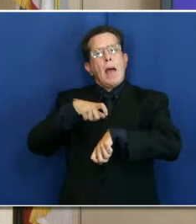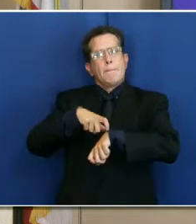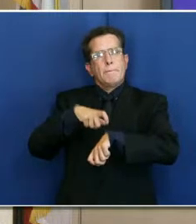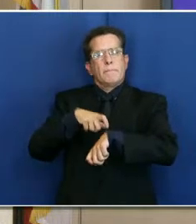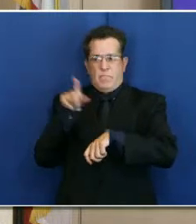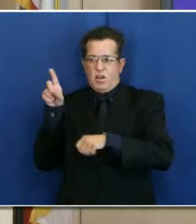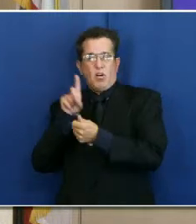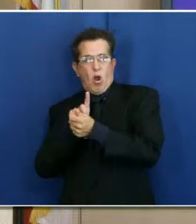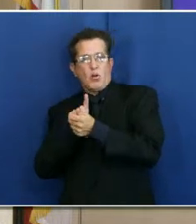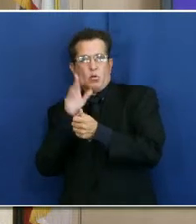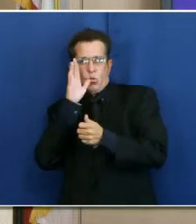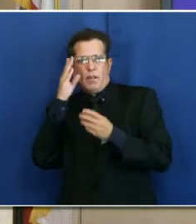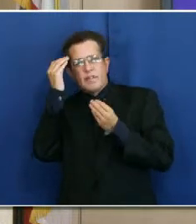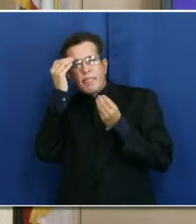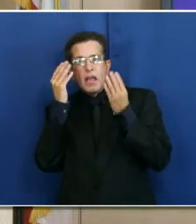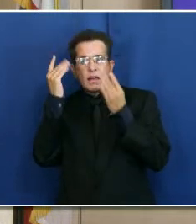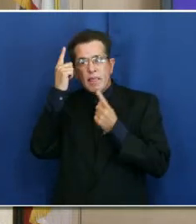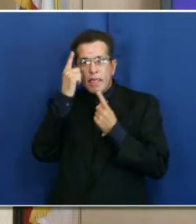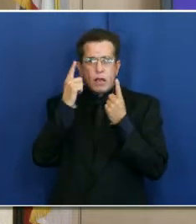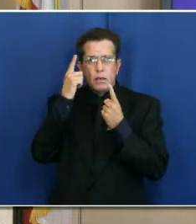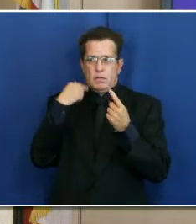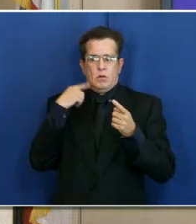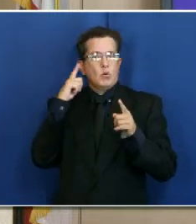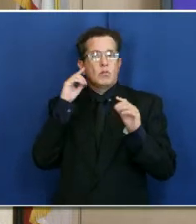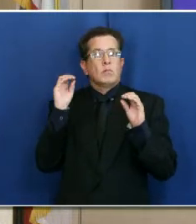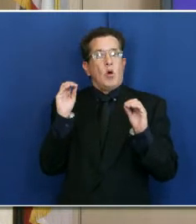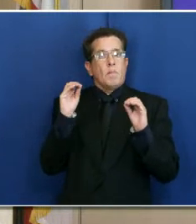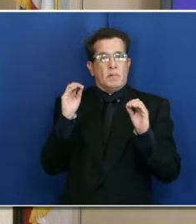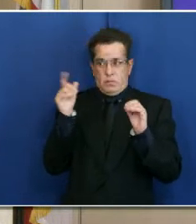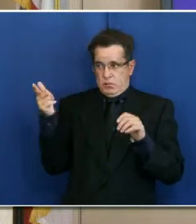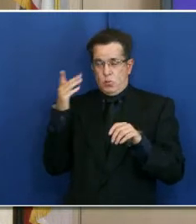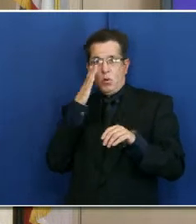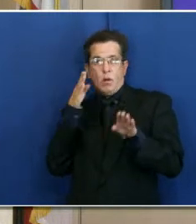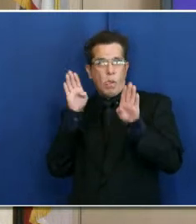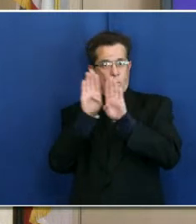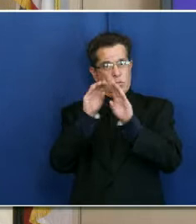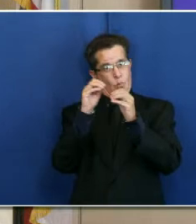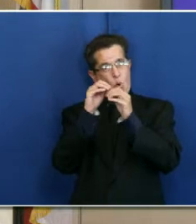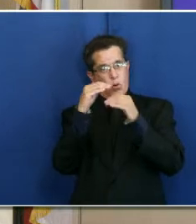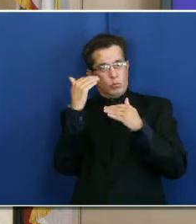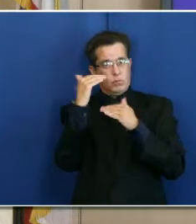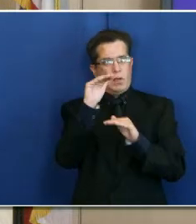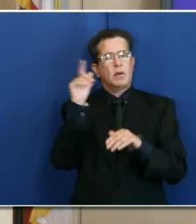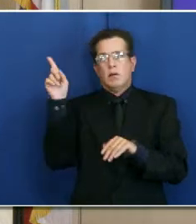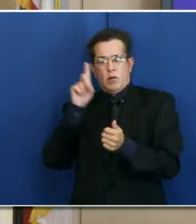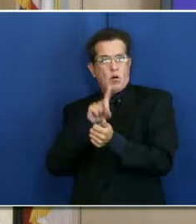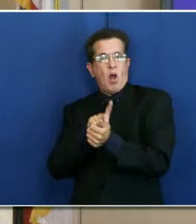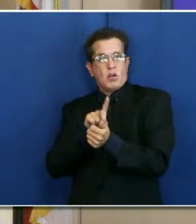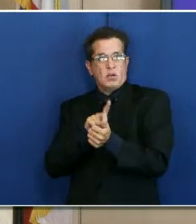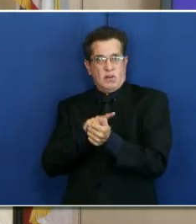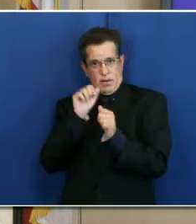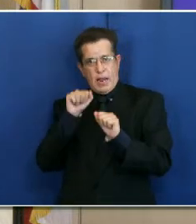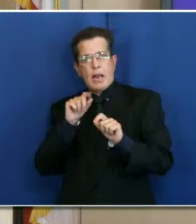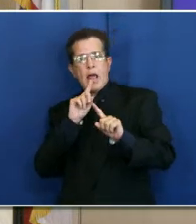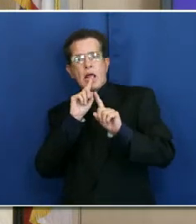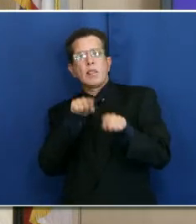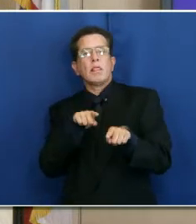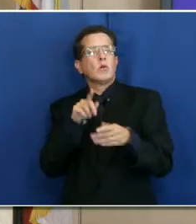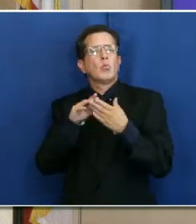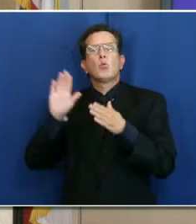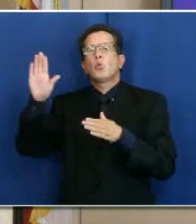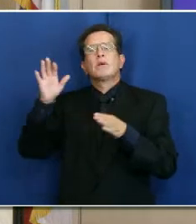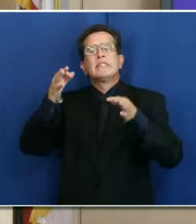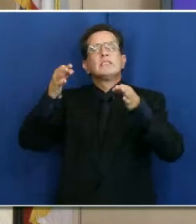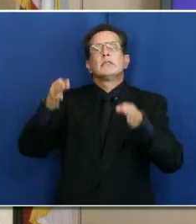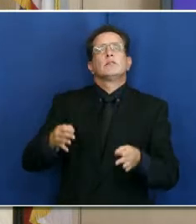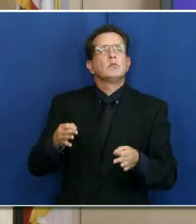this. I haven't heard of any action to be more restrictive today. I wonder if Dr. Wooten can kind of walk us through her decision-making